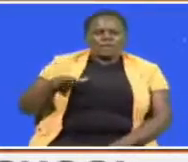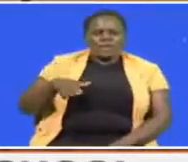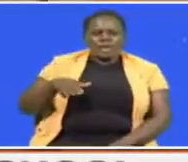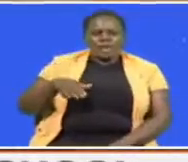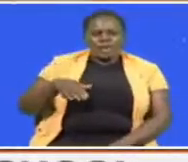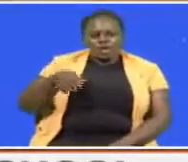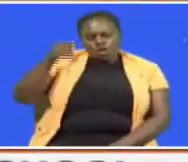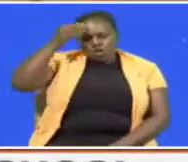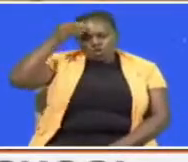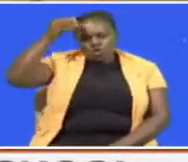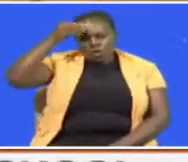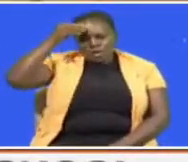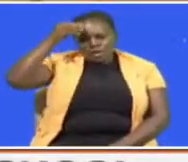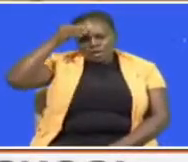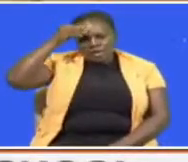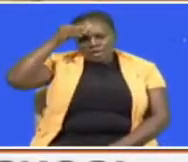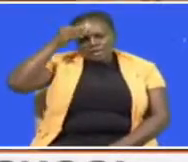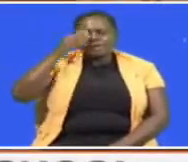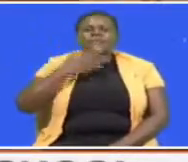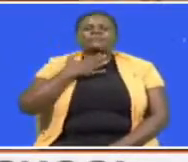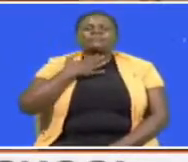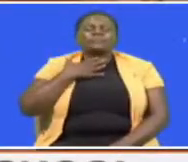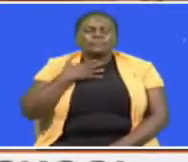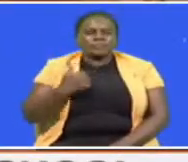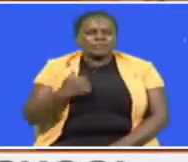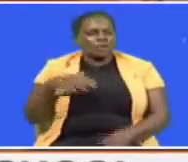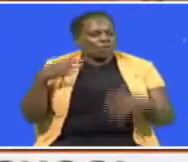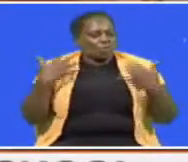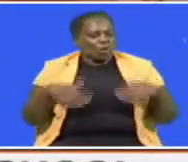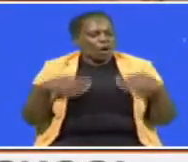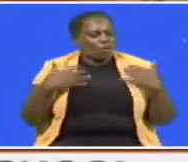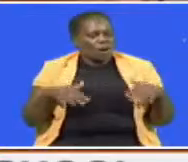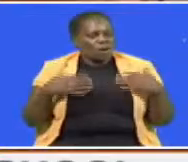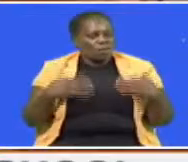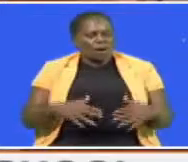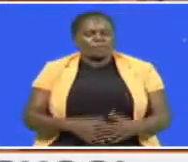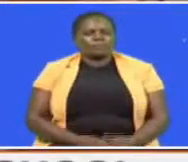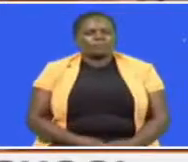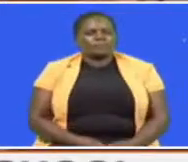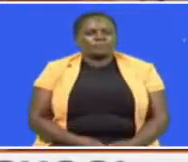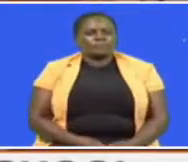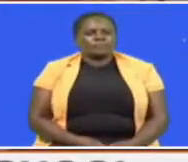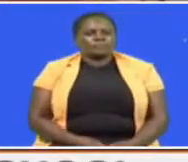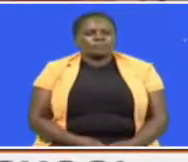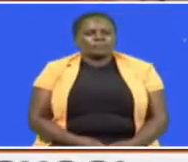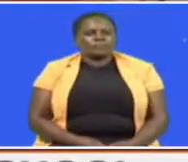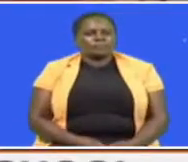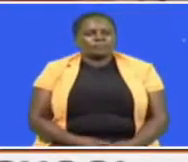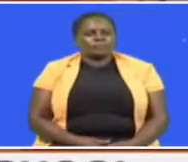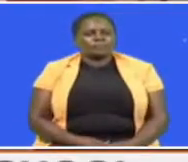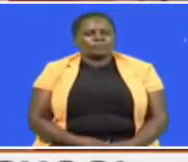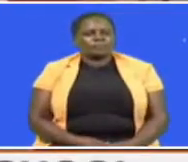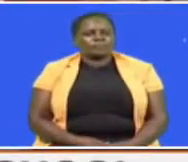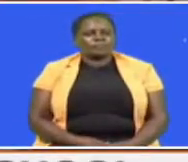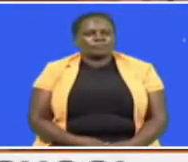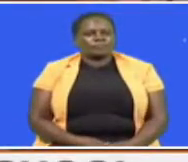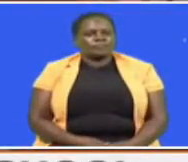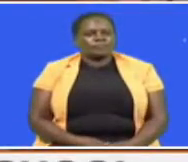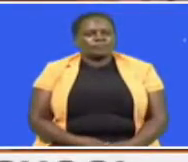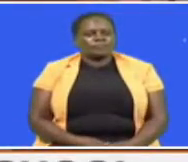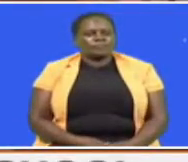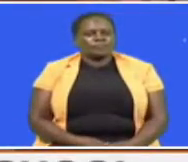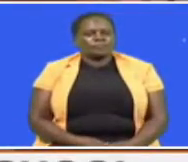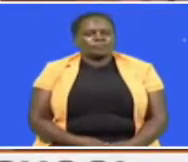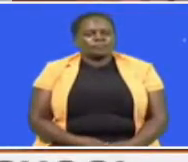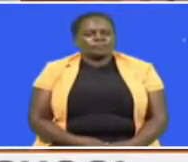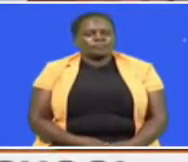improve their knowledge is admirable. Aya, nyuki? Nyuki huyu. Takwa nini kwa wingi?